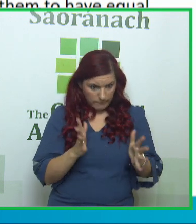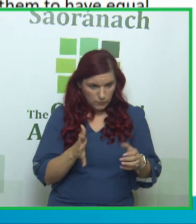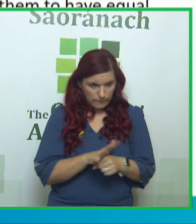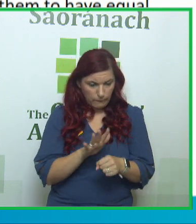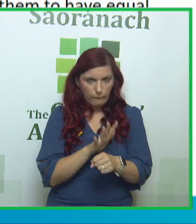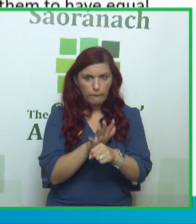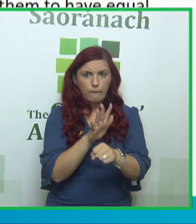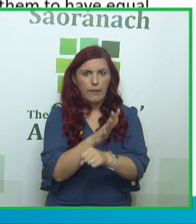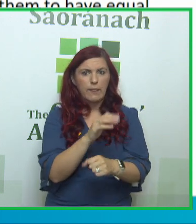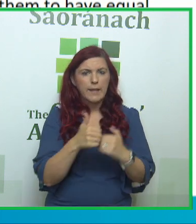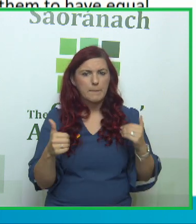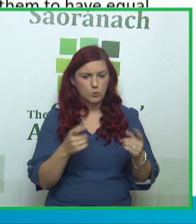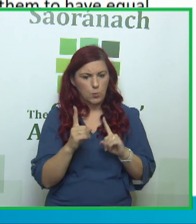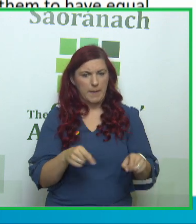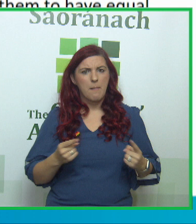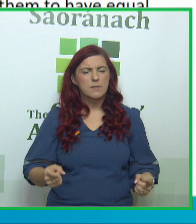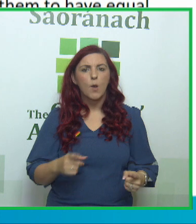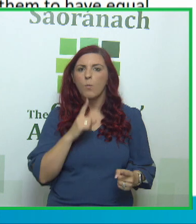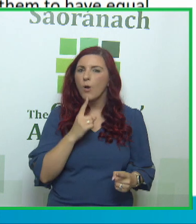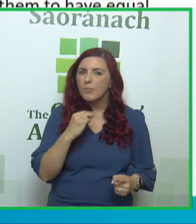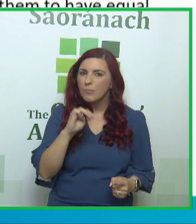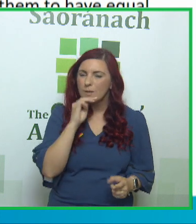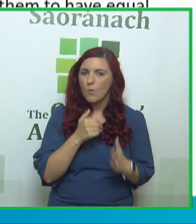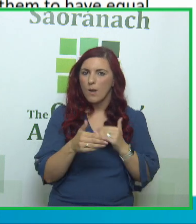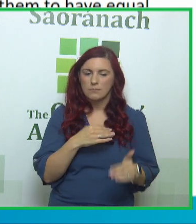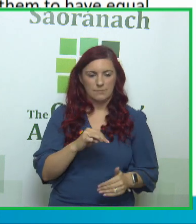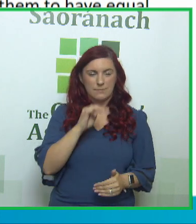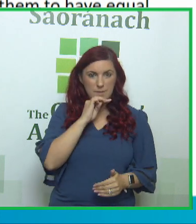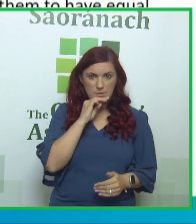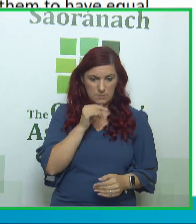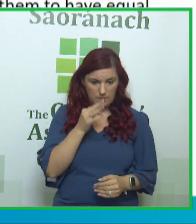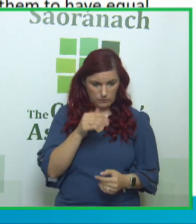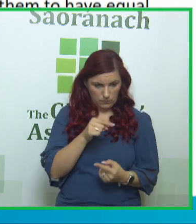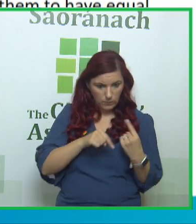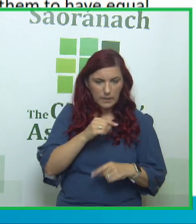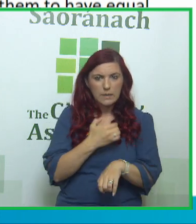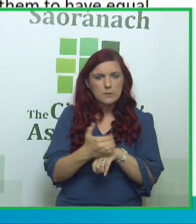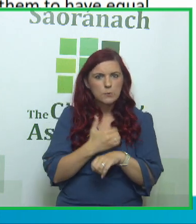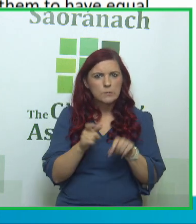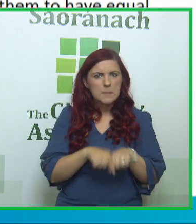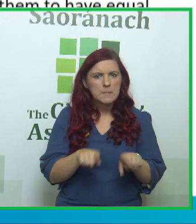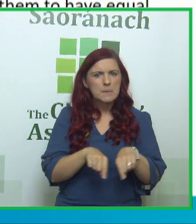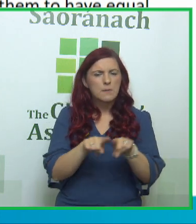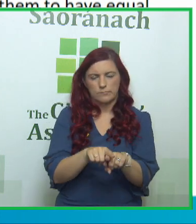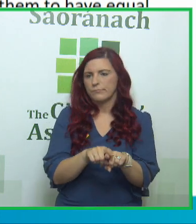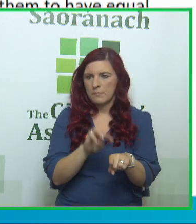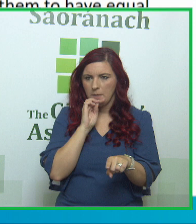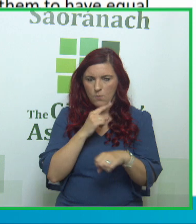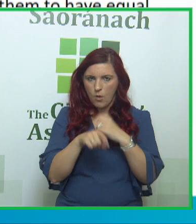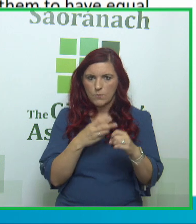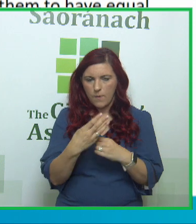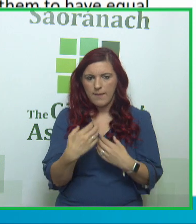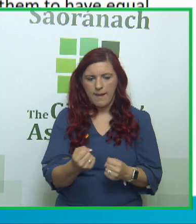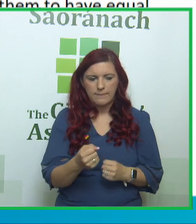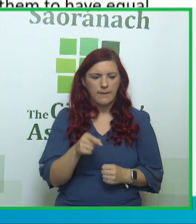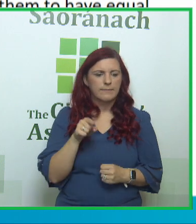doing the impossible. And what that means is if we keep going the way we go, we're going to always have this guy,